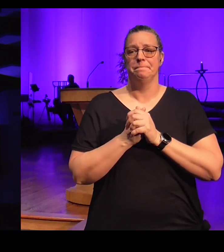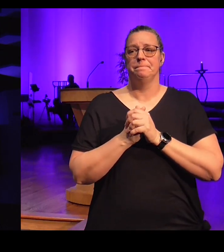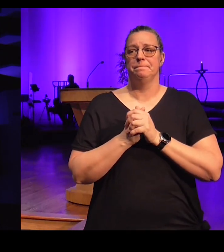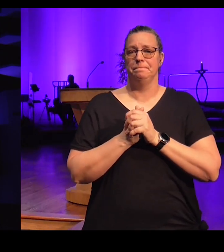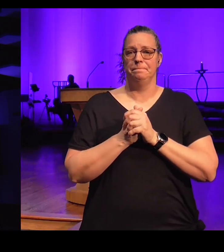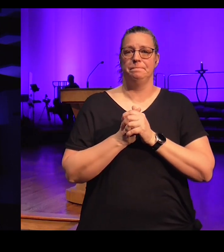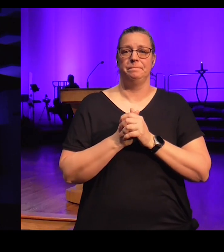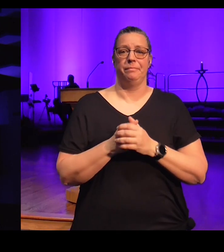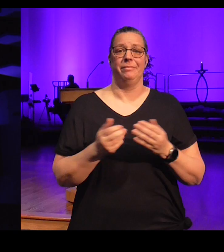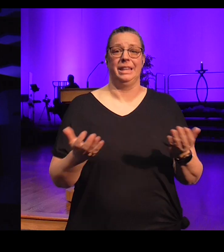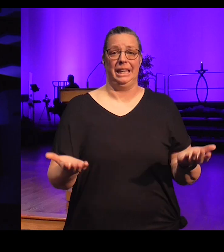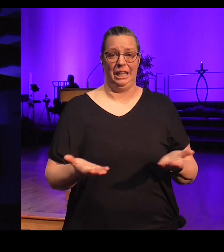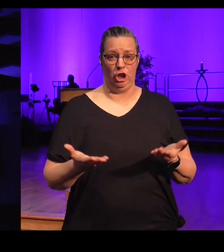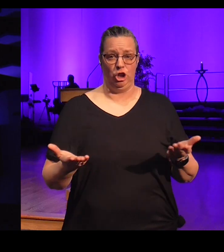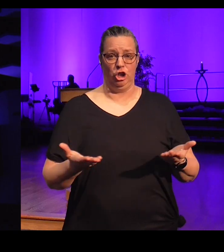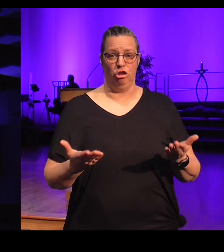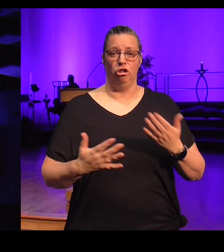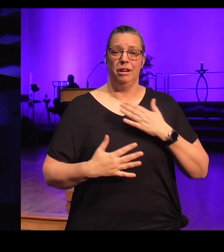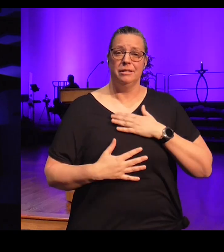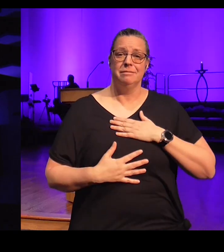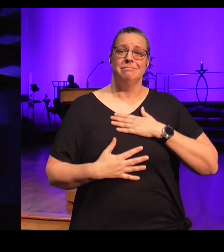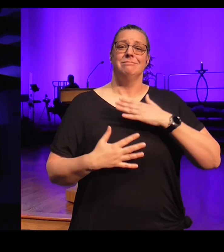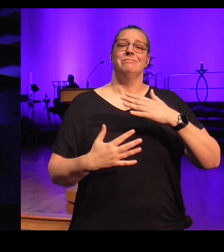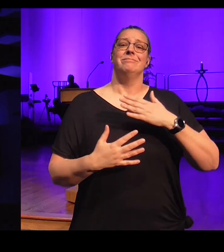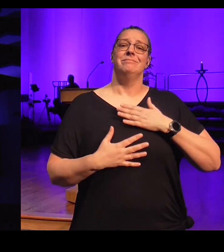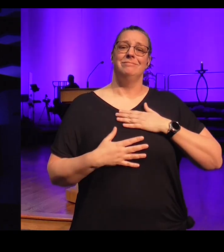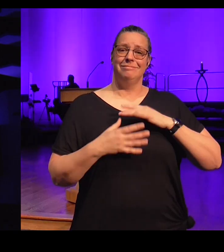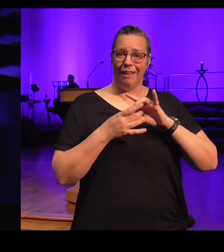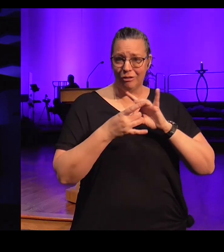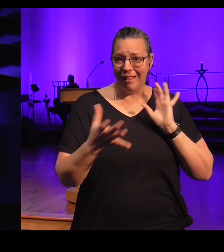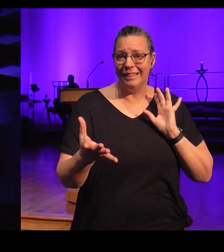right here. I release it